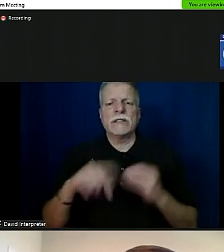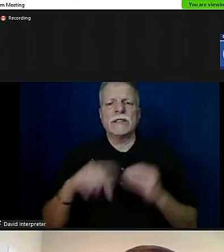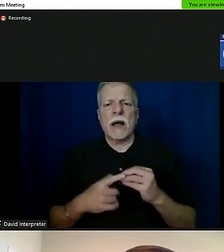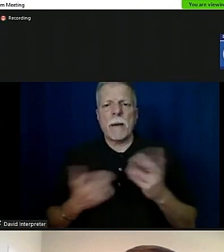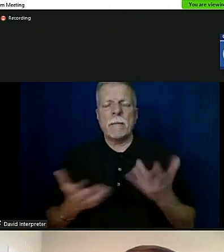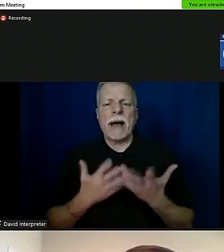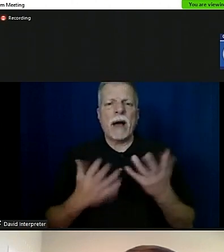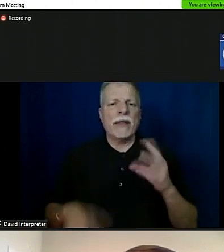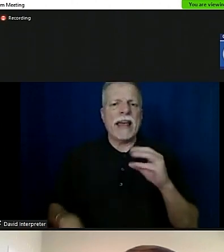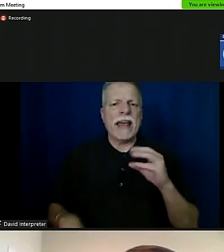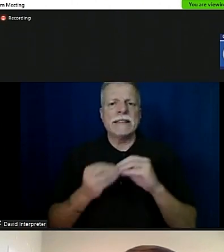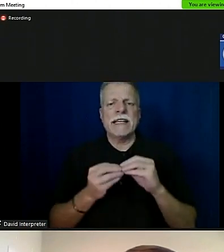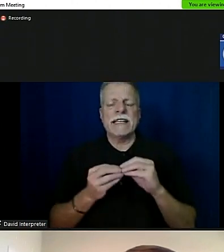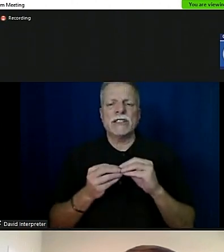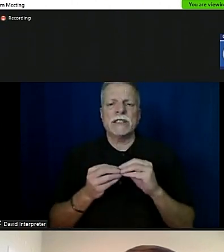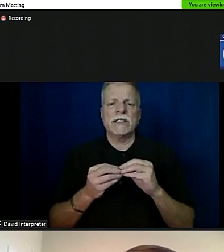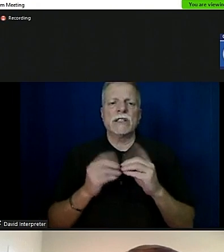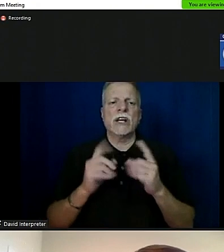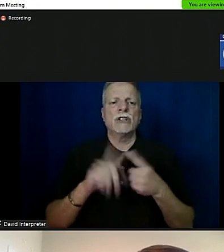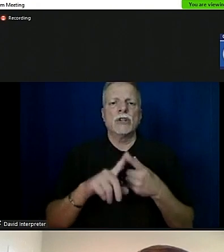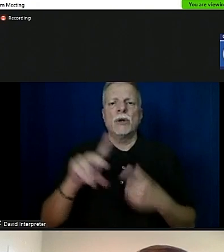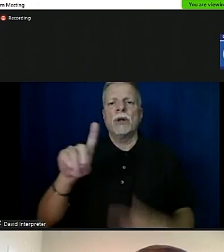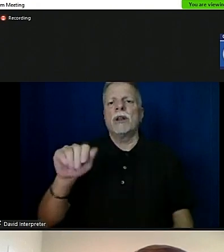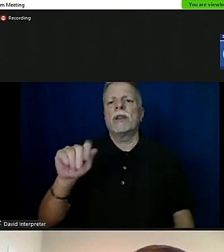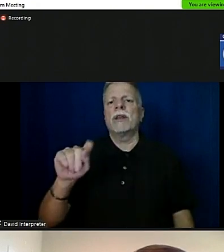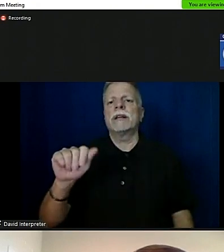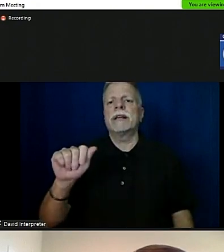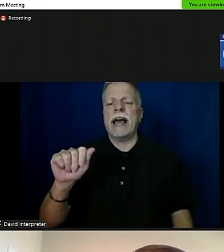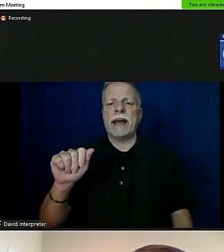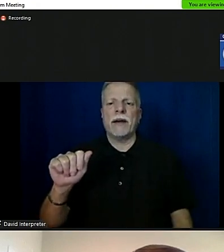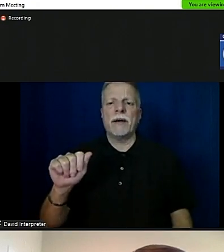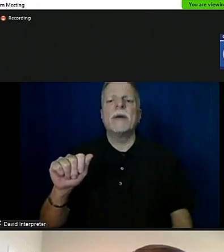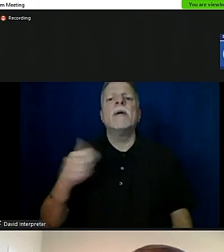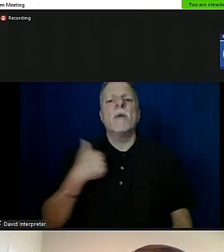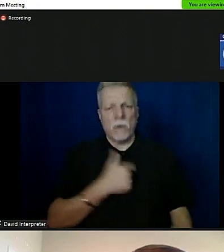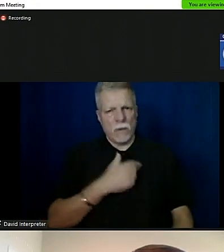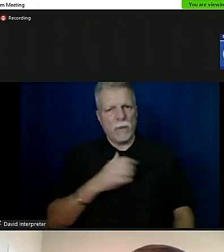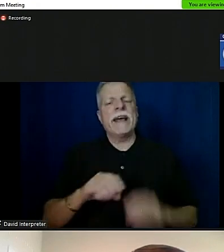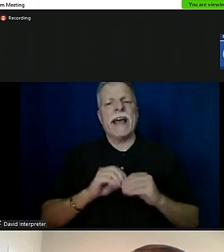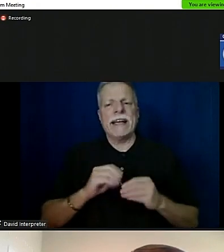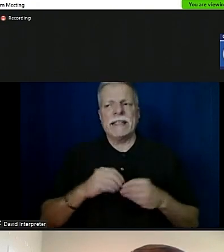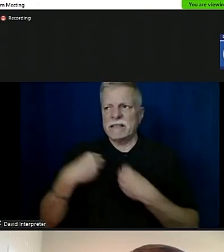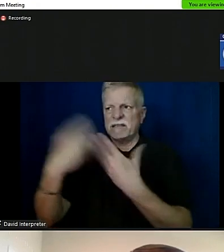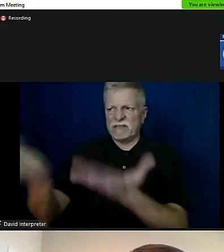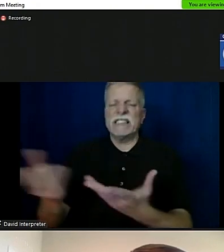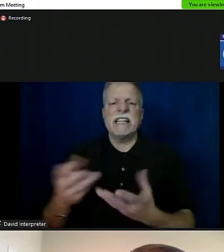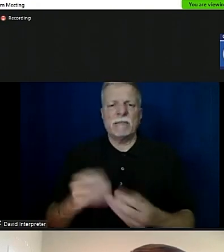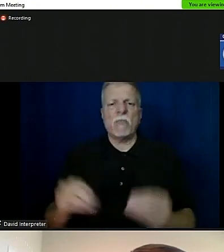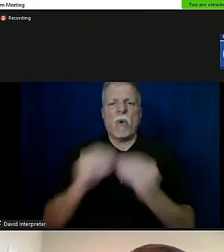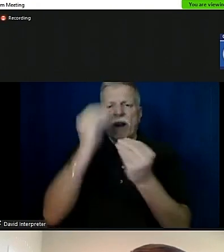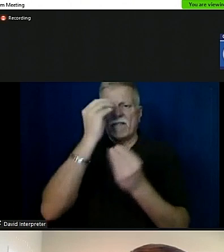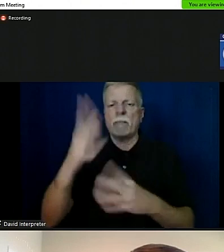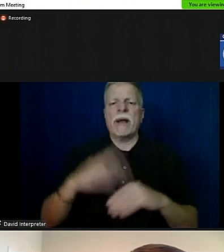additions to the data for race and ethnicity, and we can send over some more information on that,